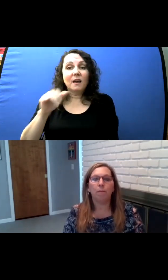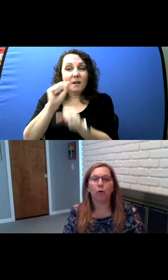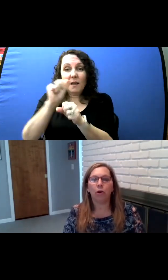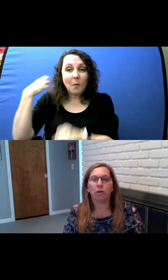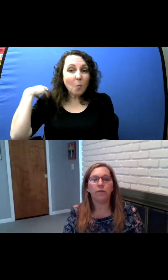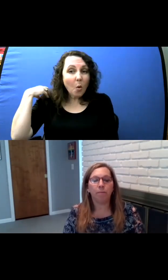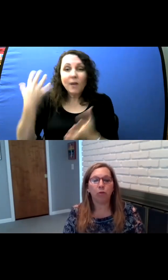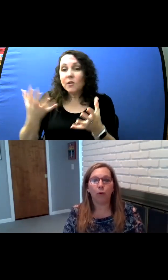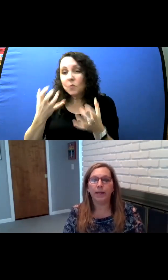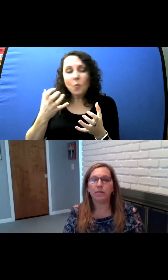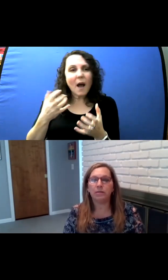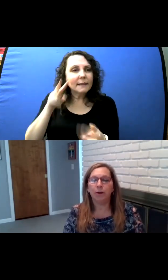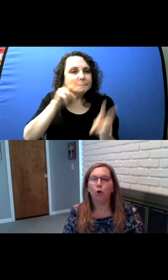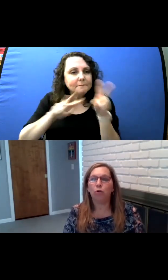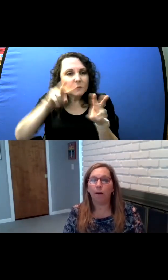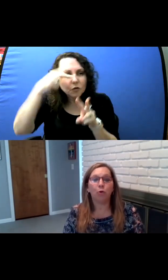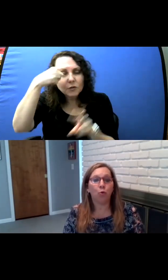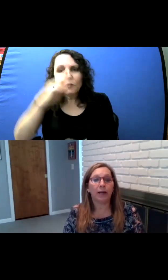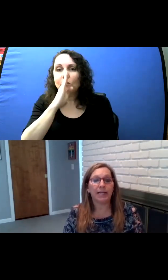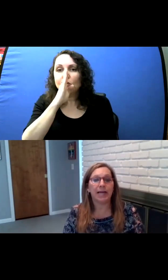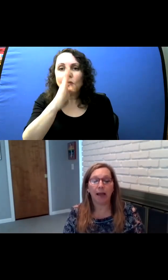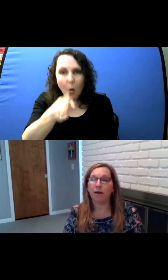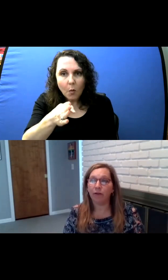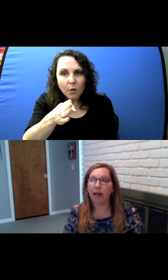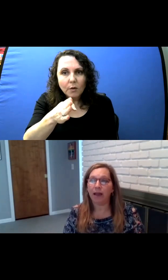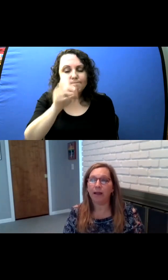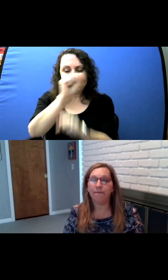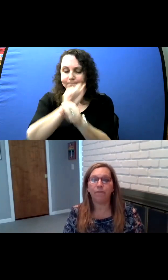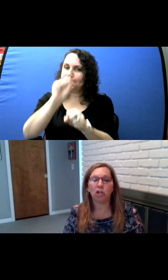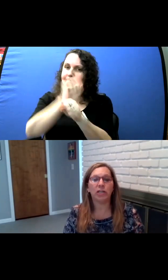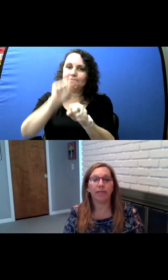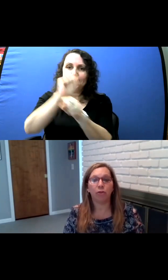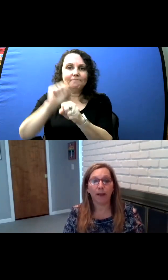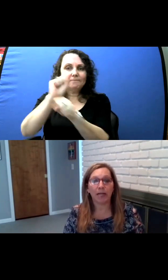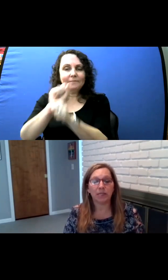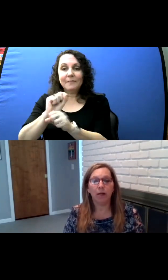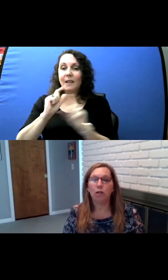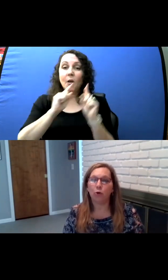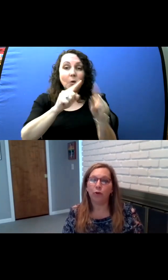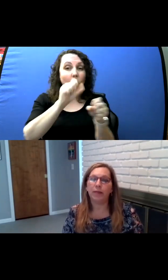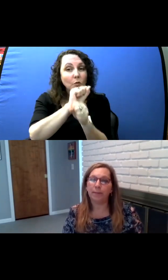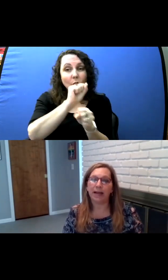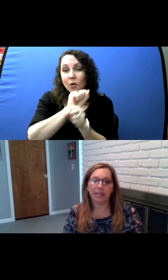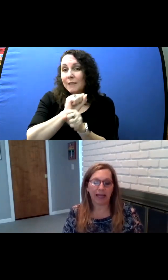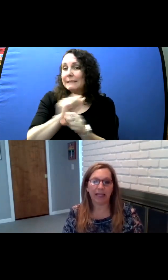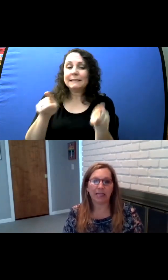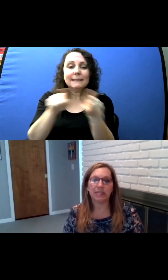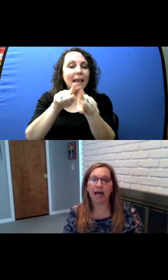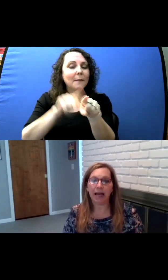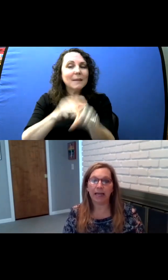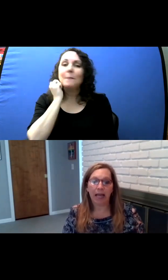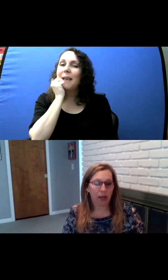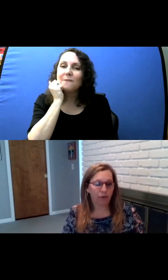sober, productive employees who come to work on time every day and function at their best. So if you think back to that